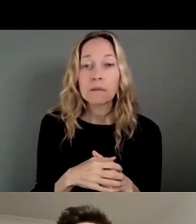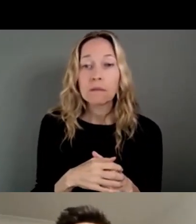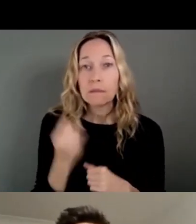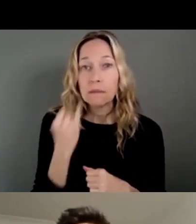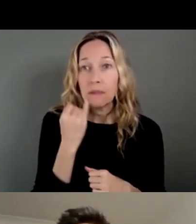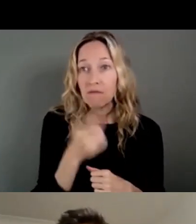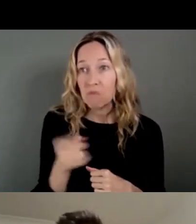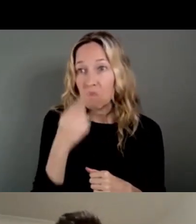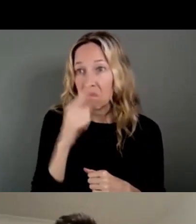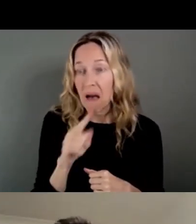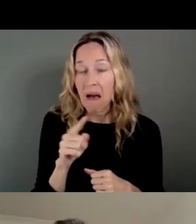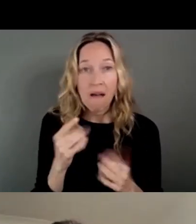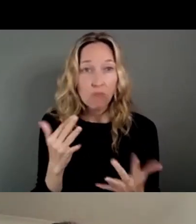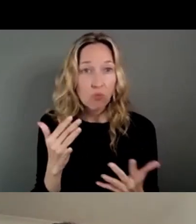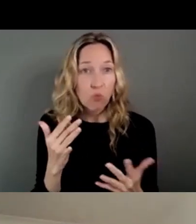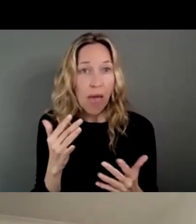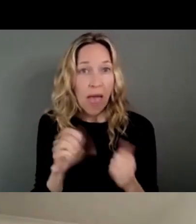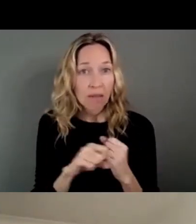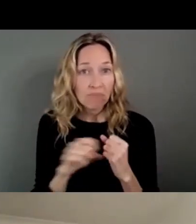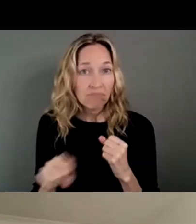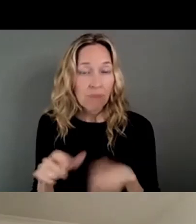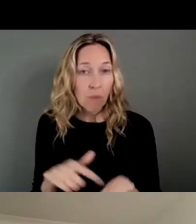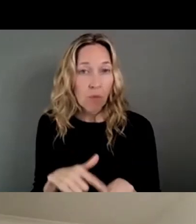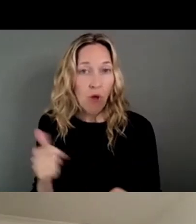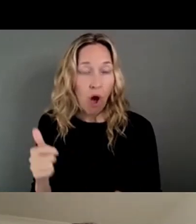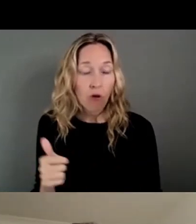little longer, thank you.